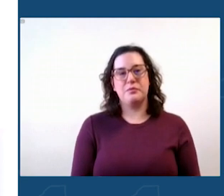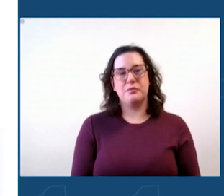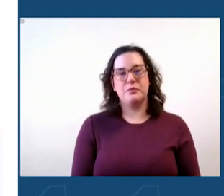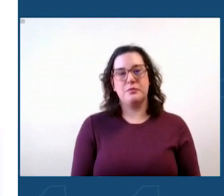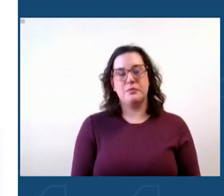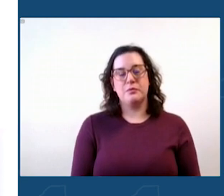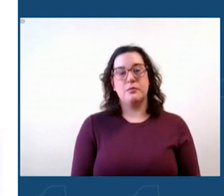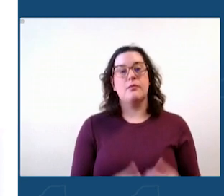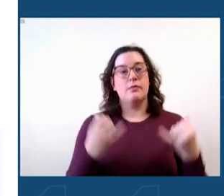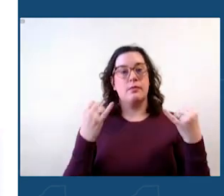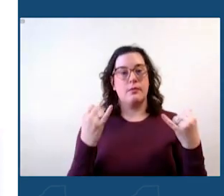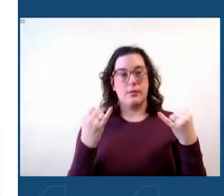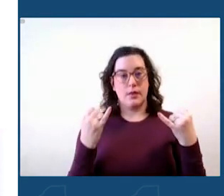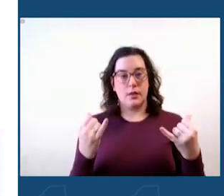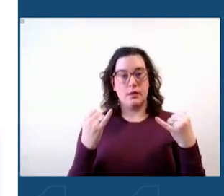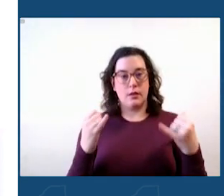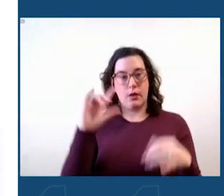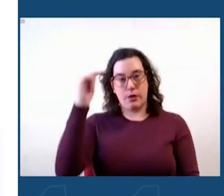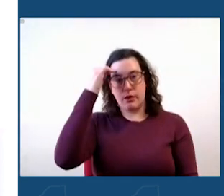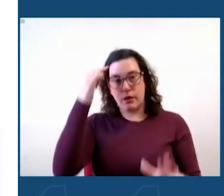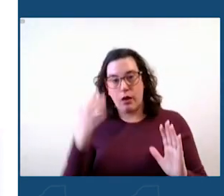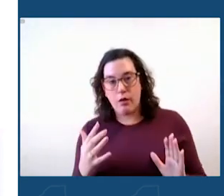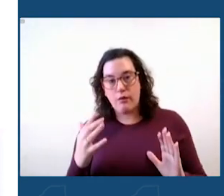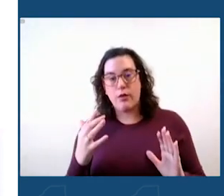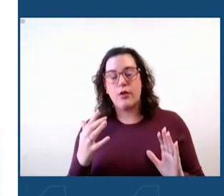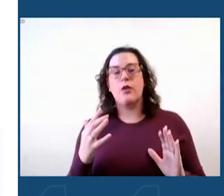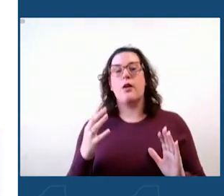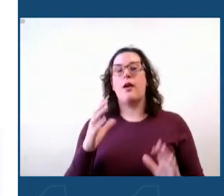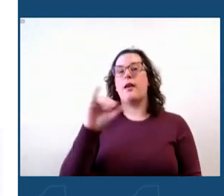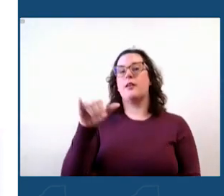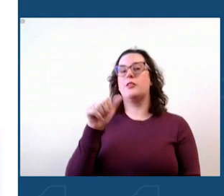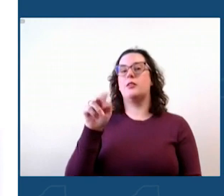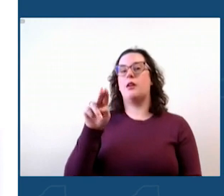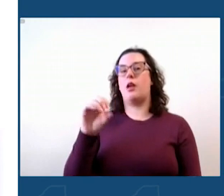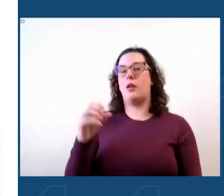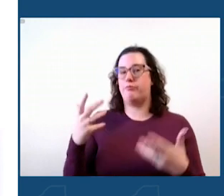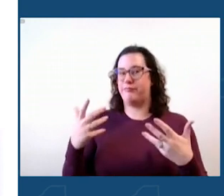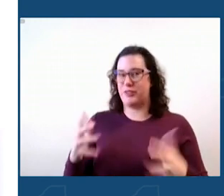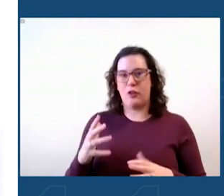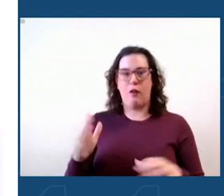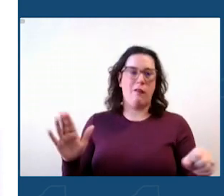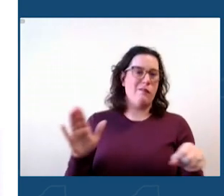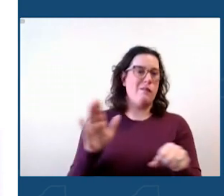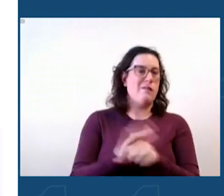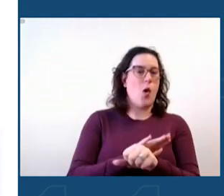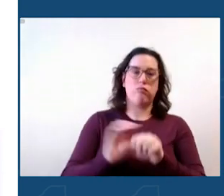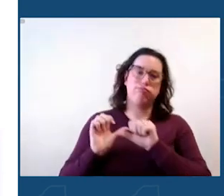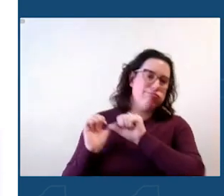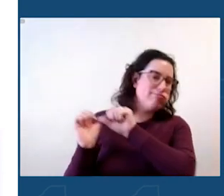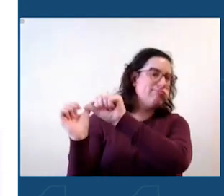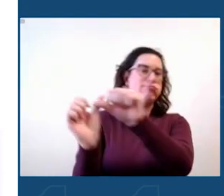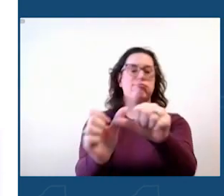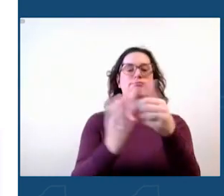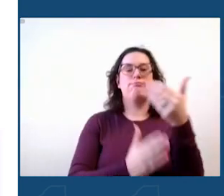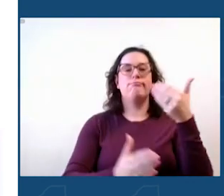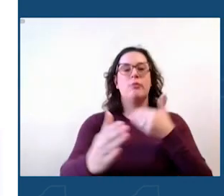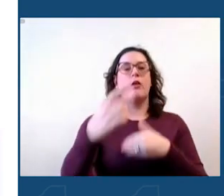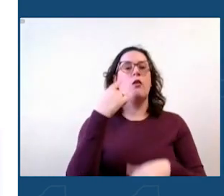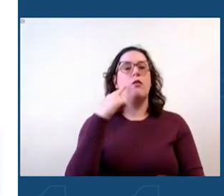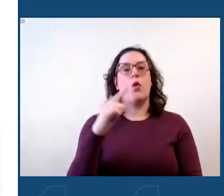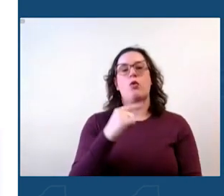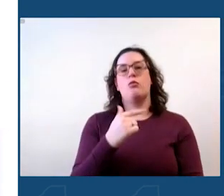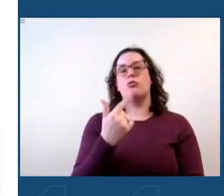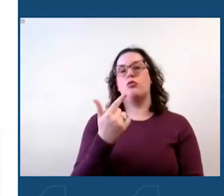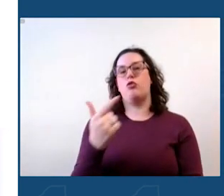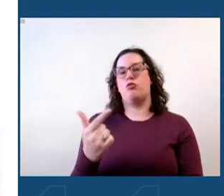And now, as the governor and as Jano have said, it is full steam ahead to Grand Central Madison. Both this project and